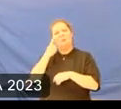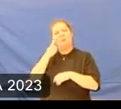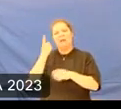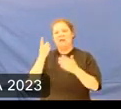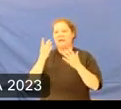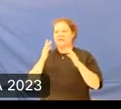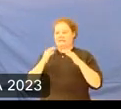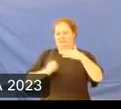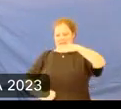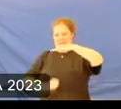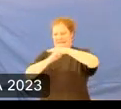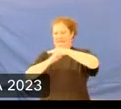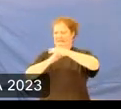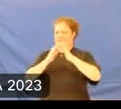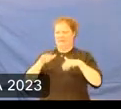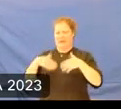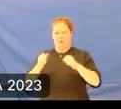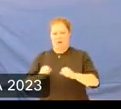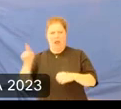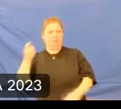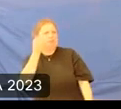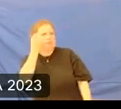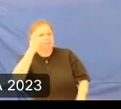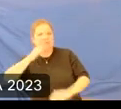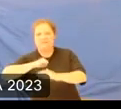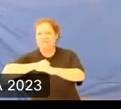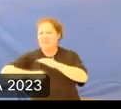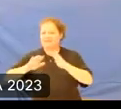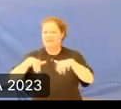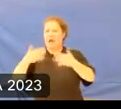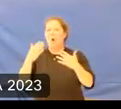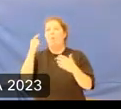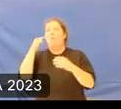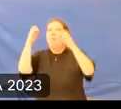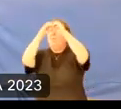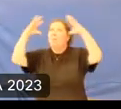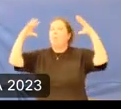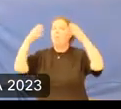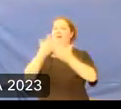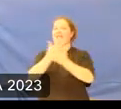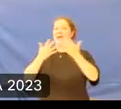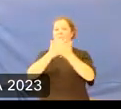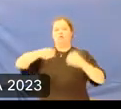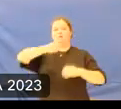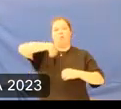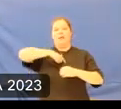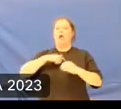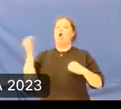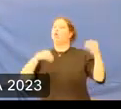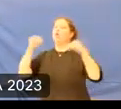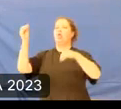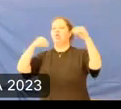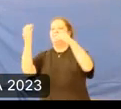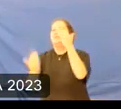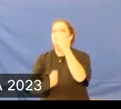So if we were an engineer designing a language, of course we would want a better bit rate, but we're stuck with the